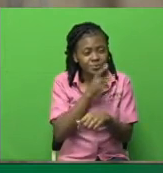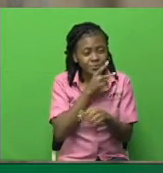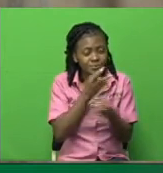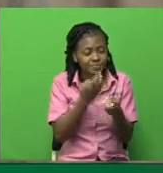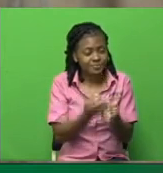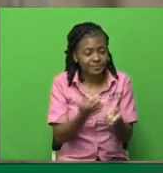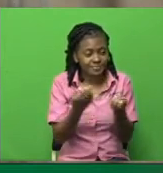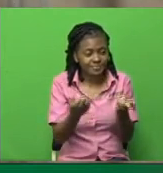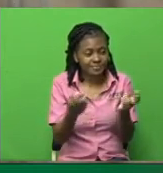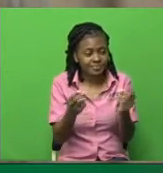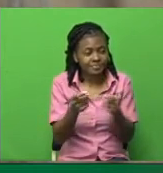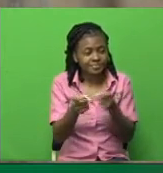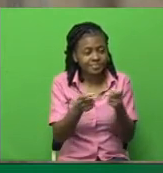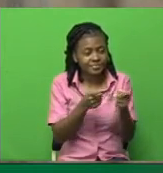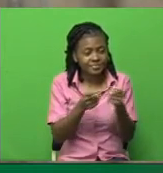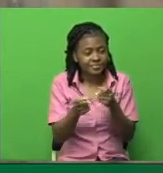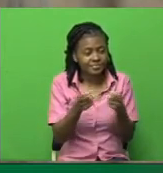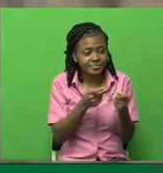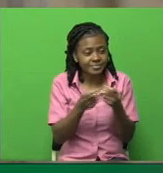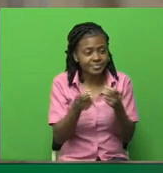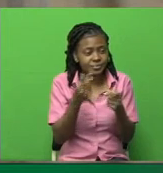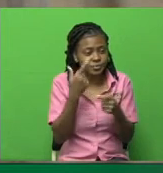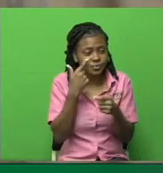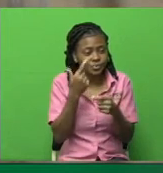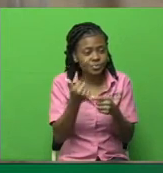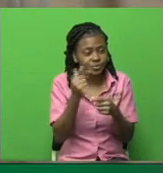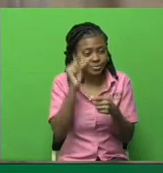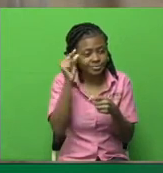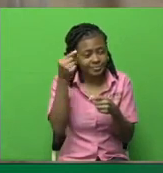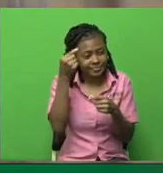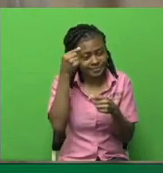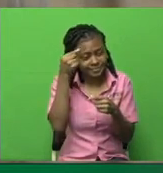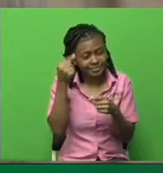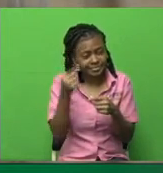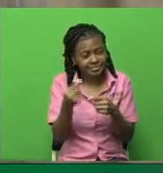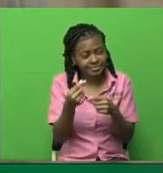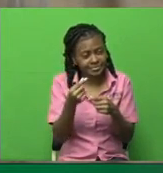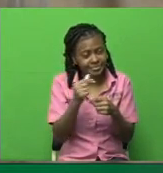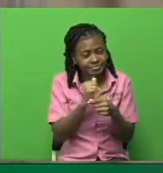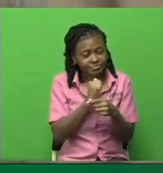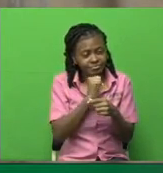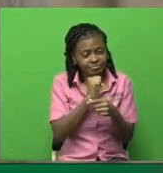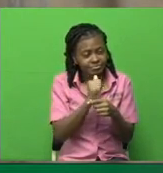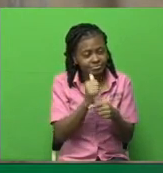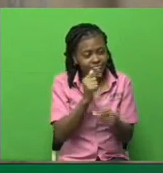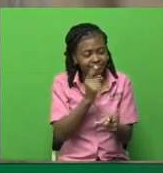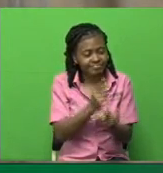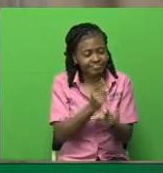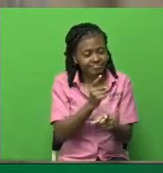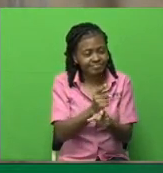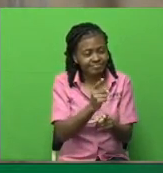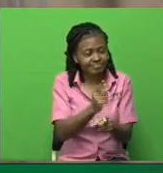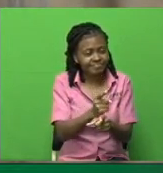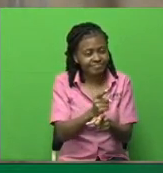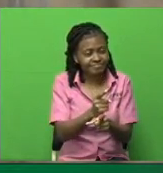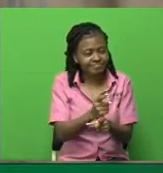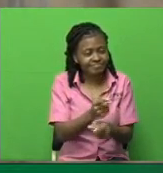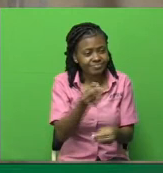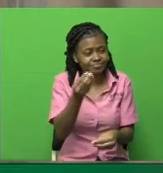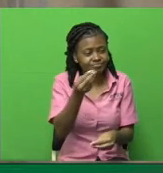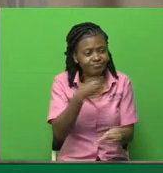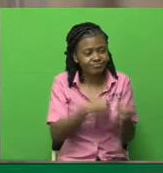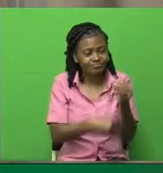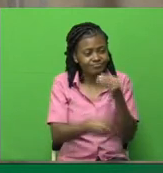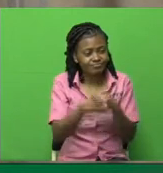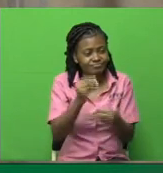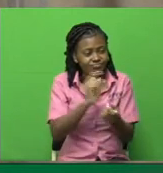is almost as if government is lapping up their own political vomit because you see Madam speaker in 2015 we were